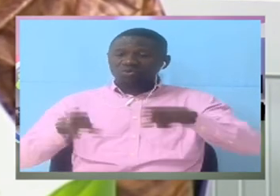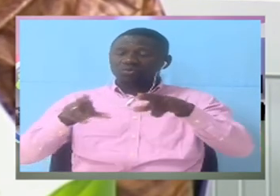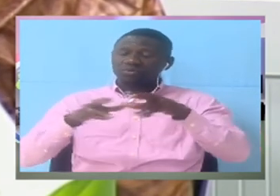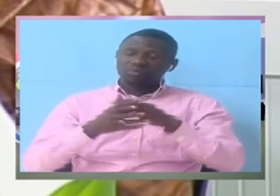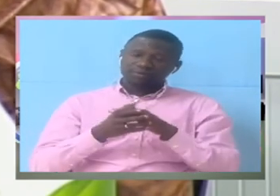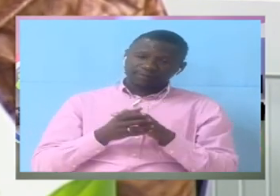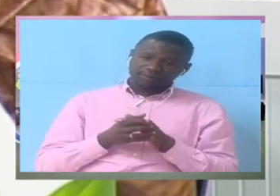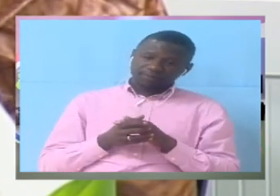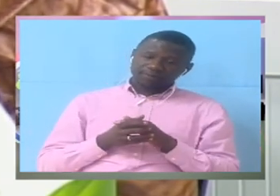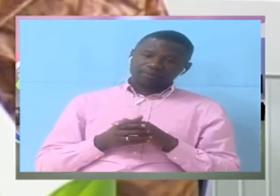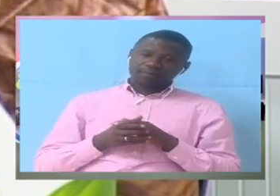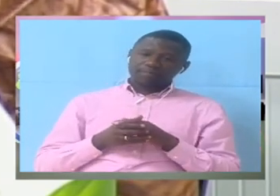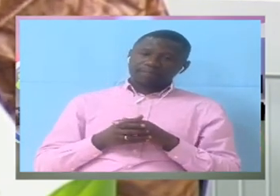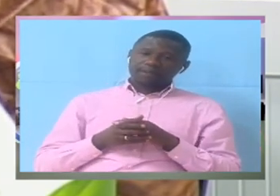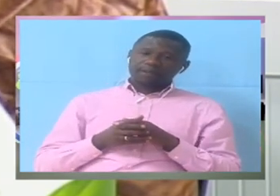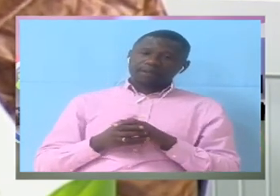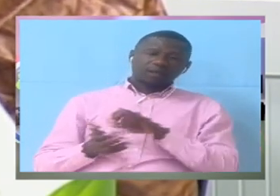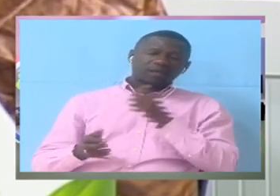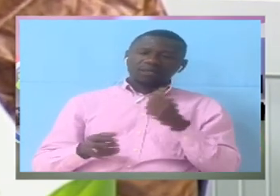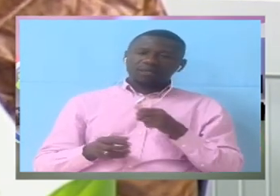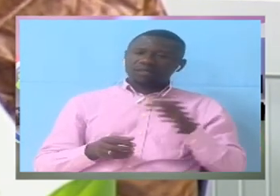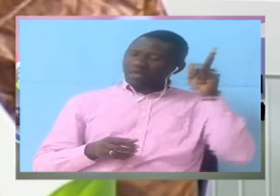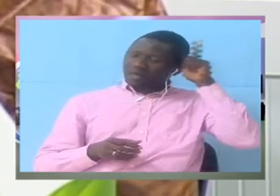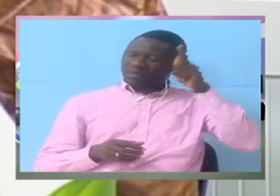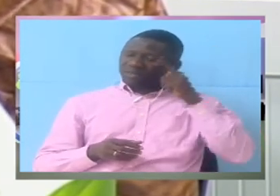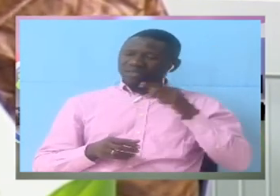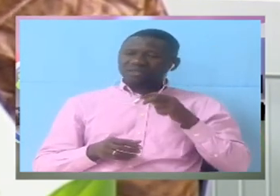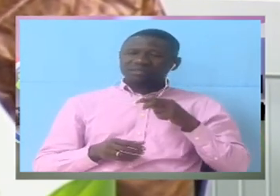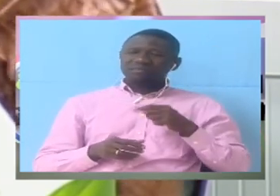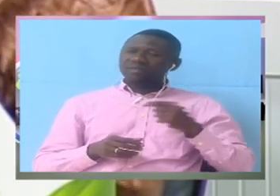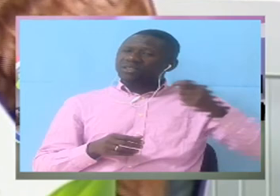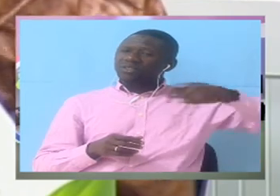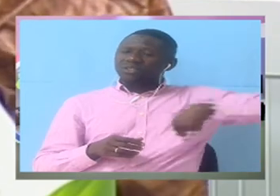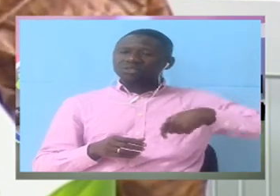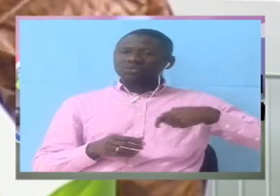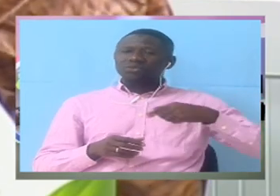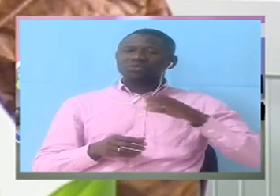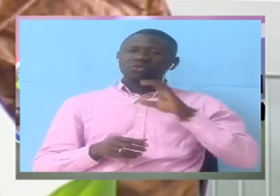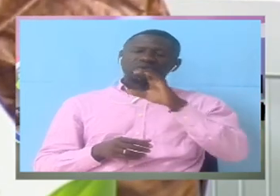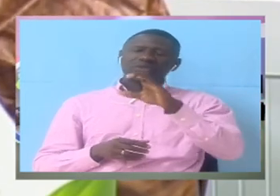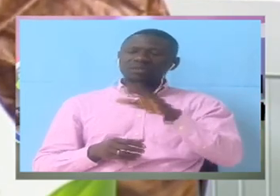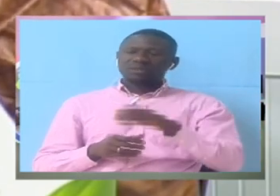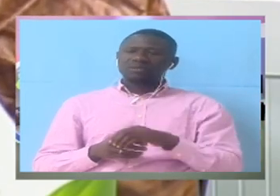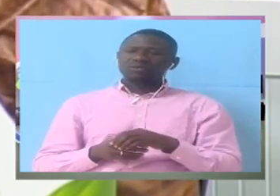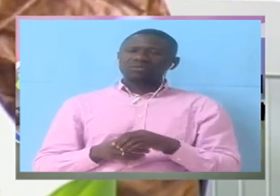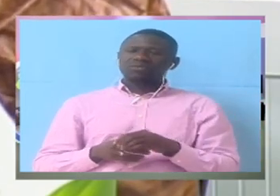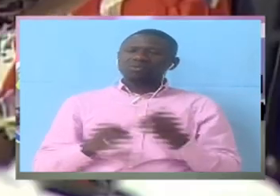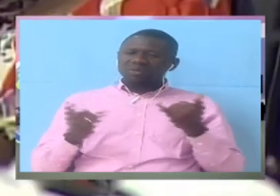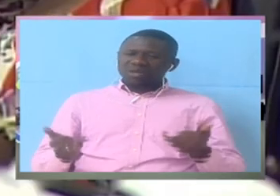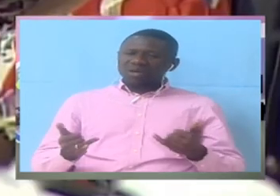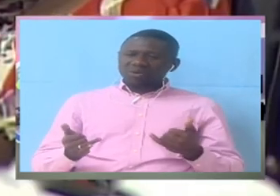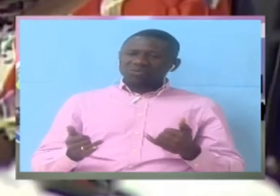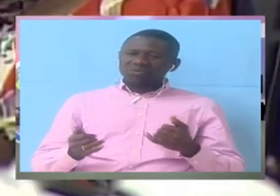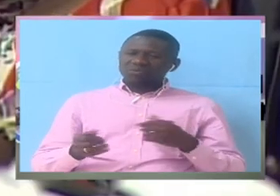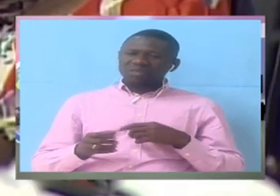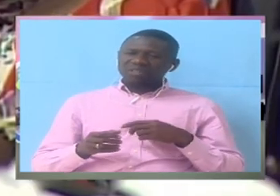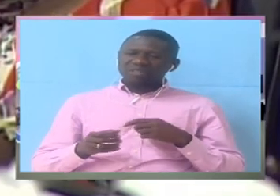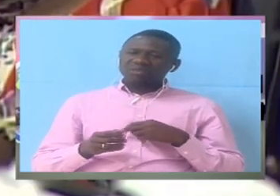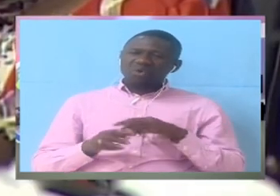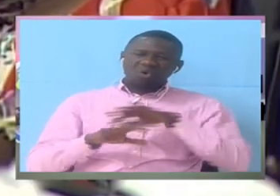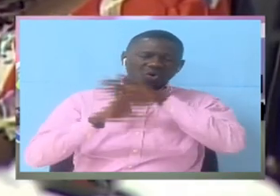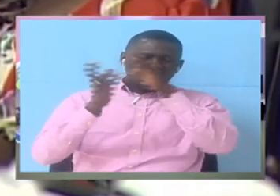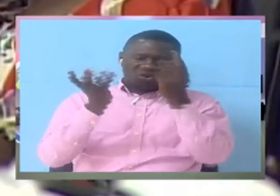gravel road. And Liberia is a rich country. And Liberia is a rich country. Sa infimo kata minto. So where is the resources going to?